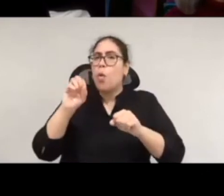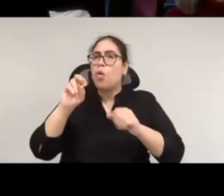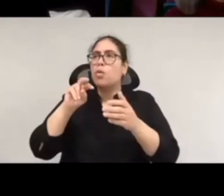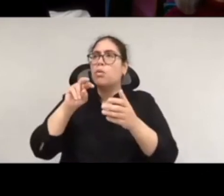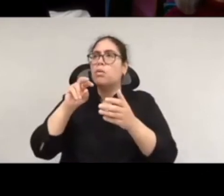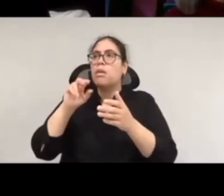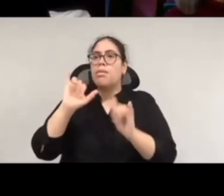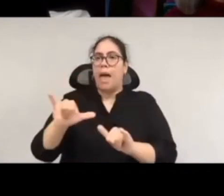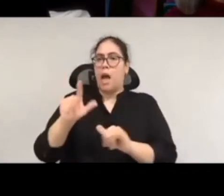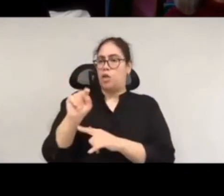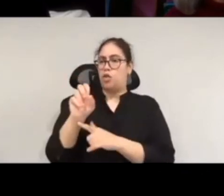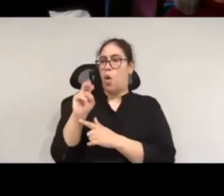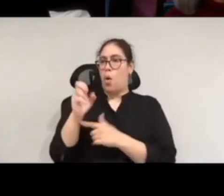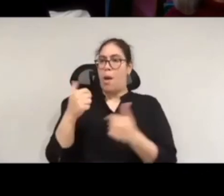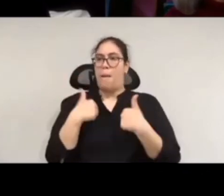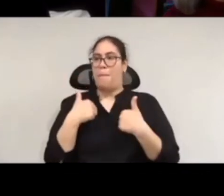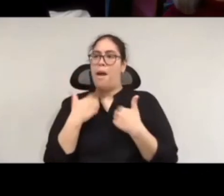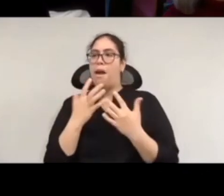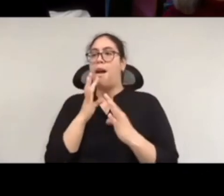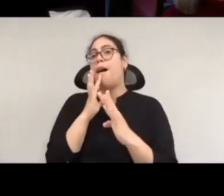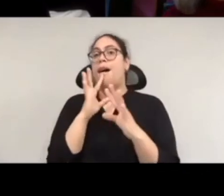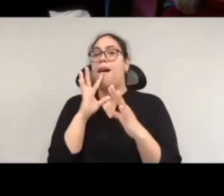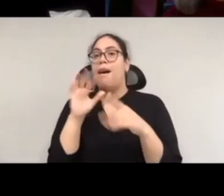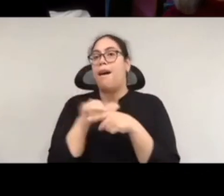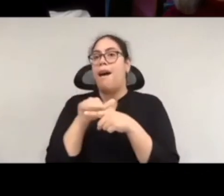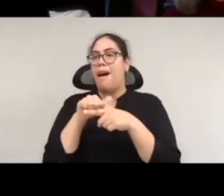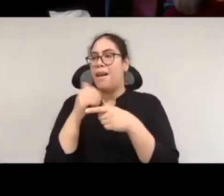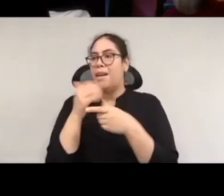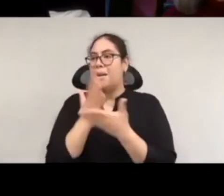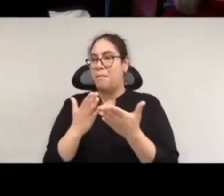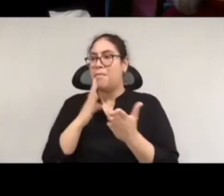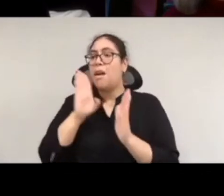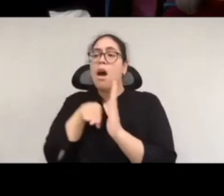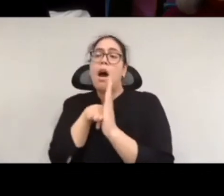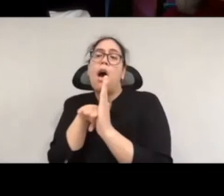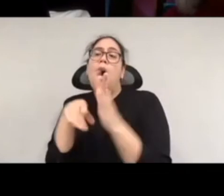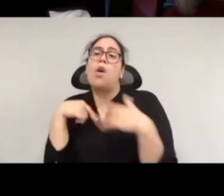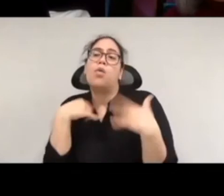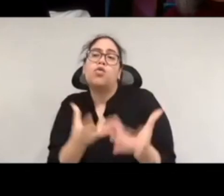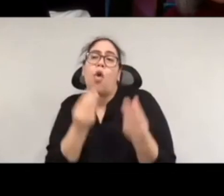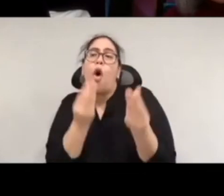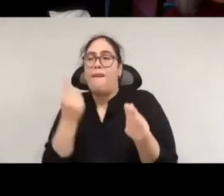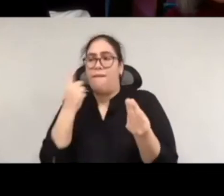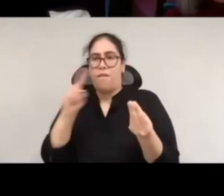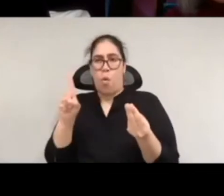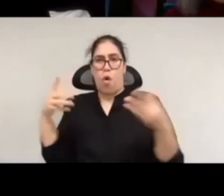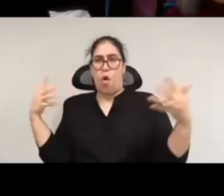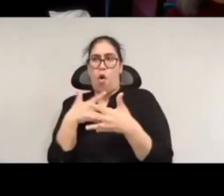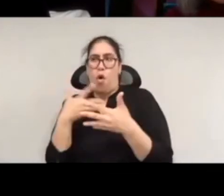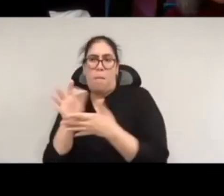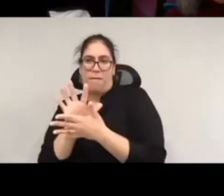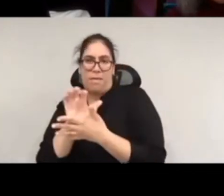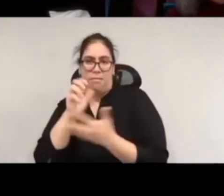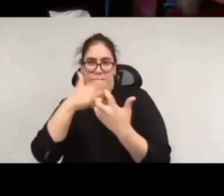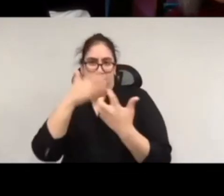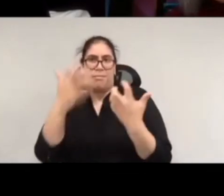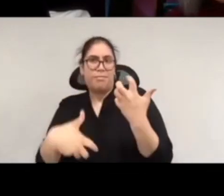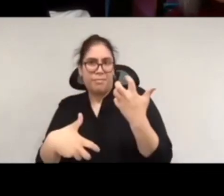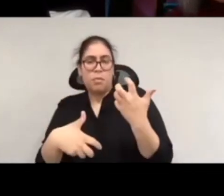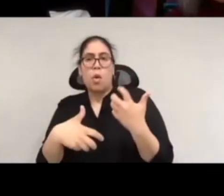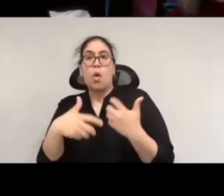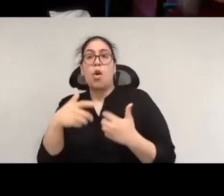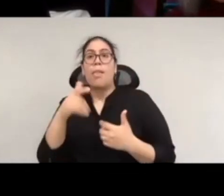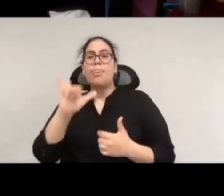tone. But that being said, yes, there's going to be places where more characterization comes into it.